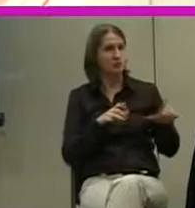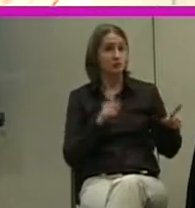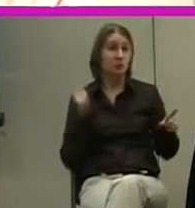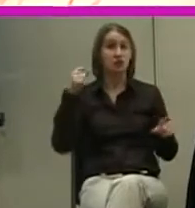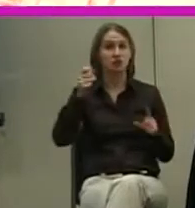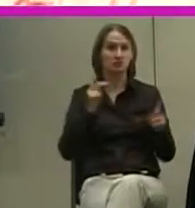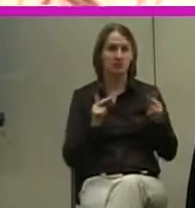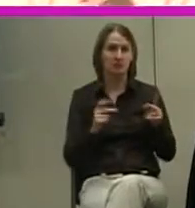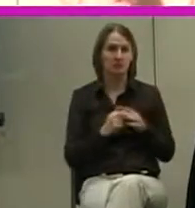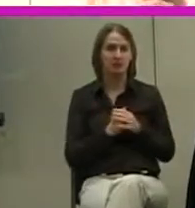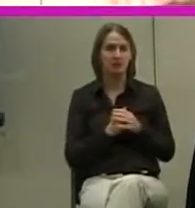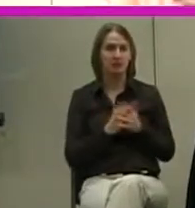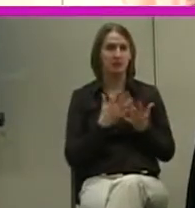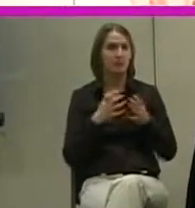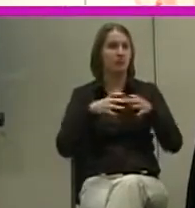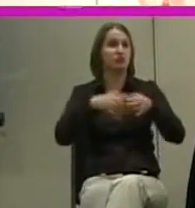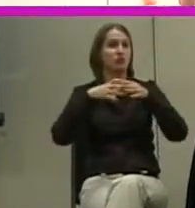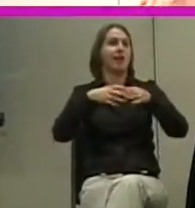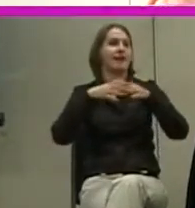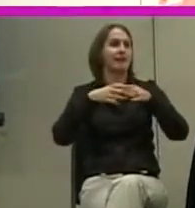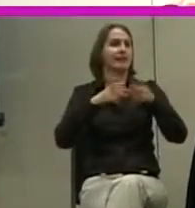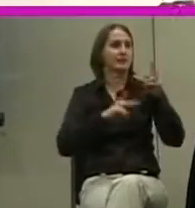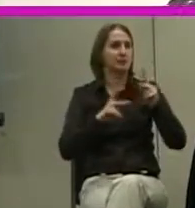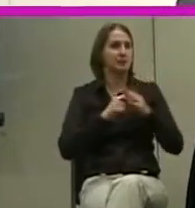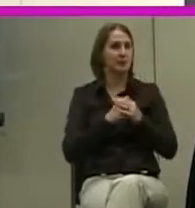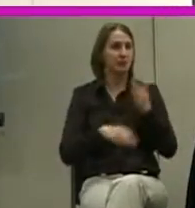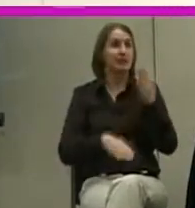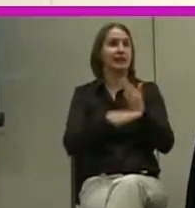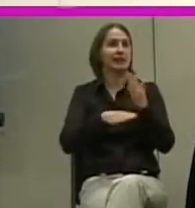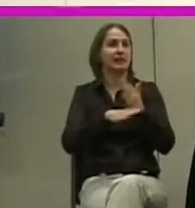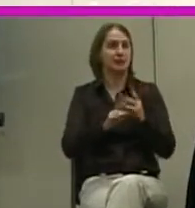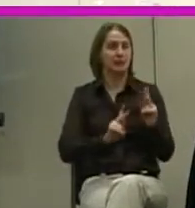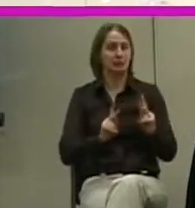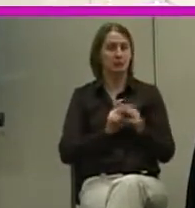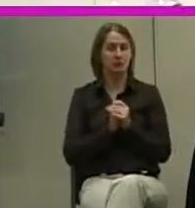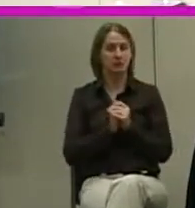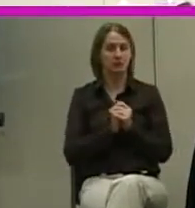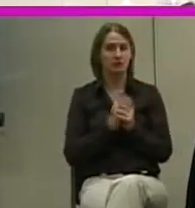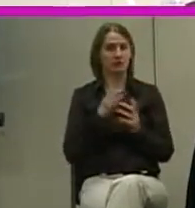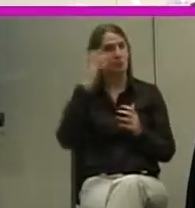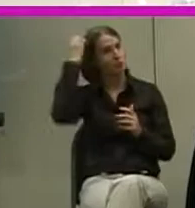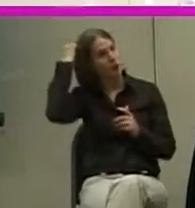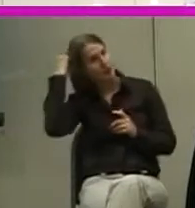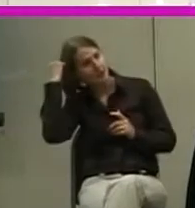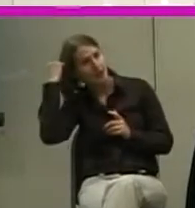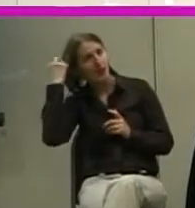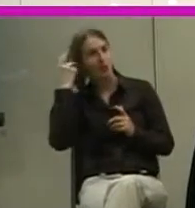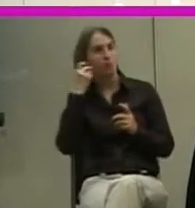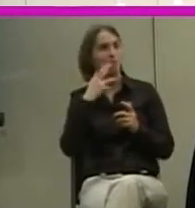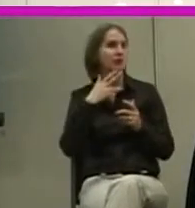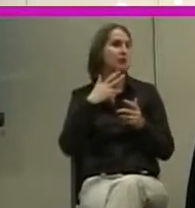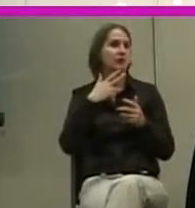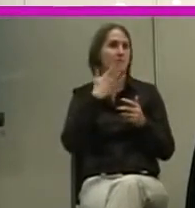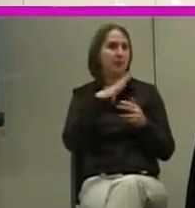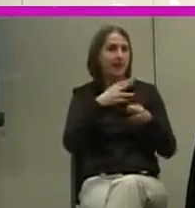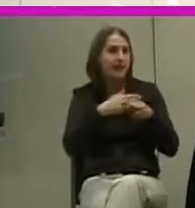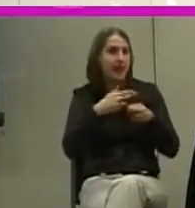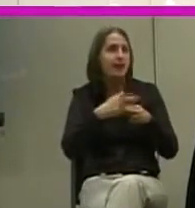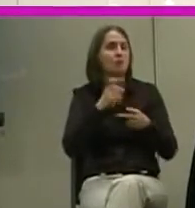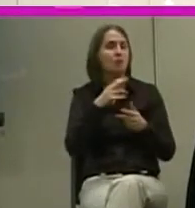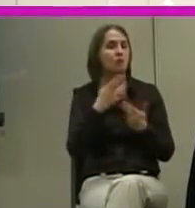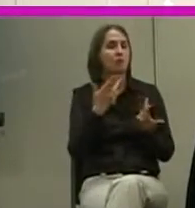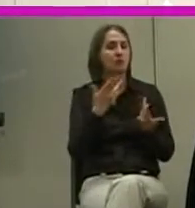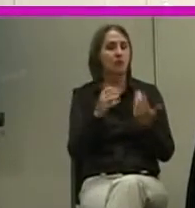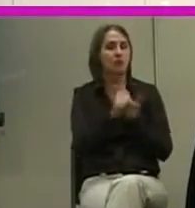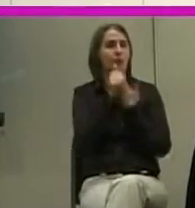punching people. They're strangling people. They're kicking people. They're grabbing hair. They're calling names. They're threatening. Okay, what do